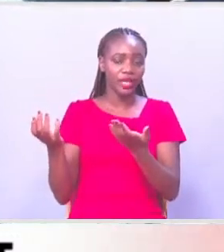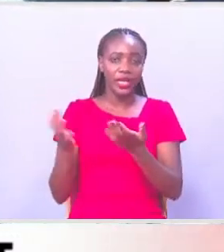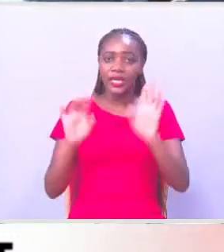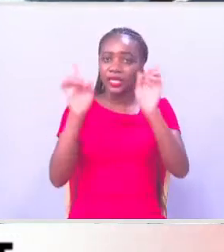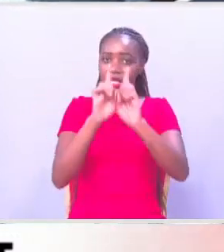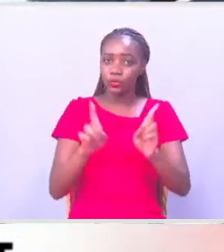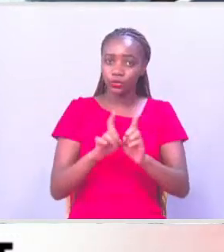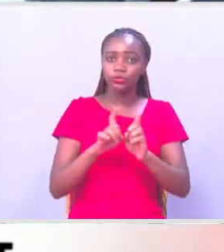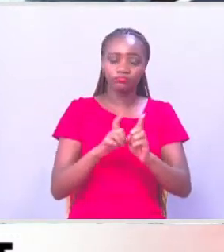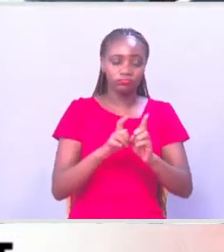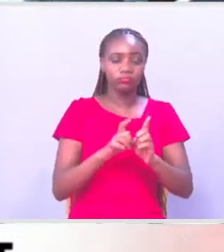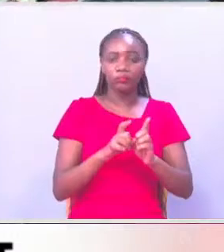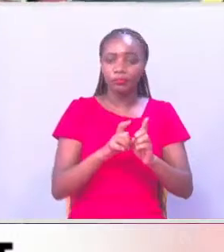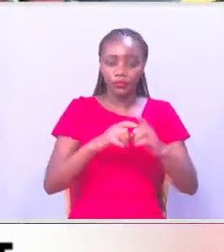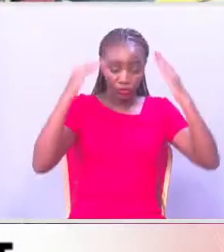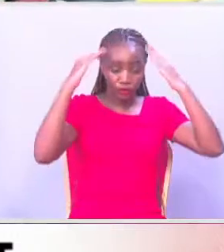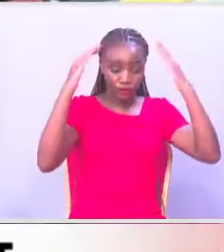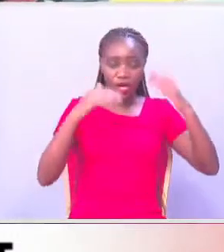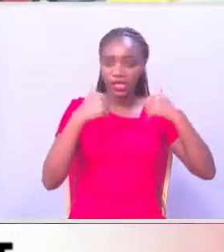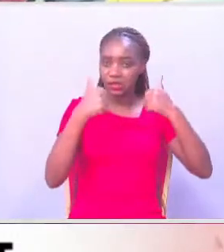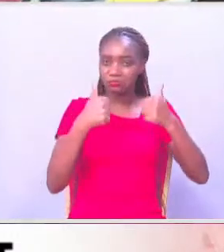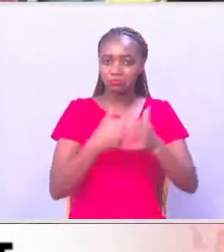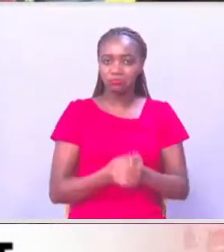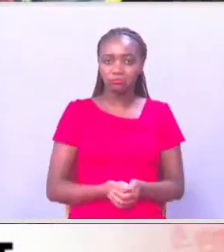Ongwae, to look into this matter deeply.